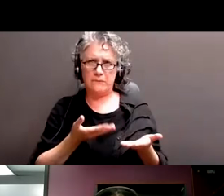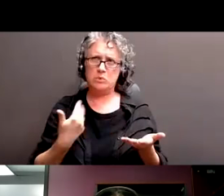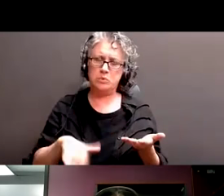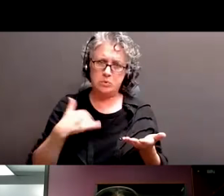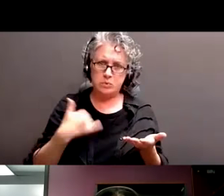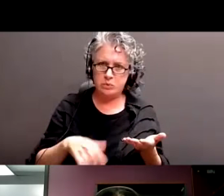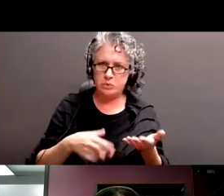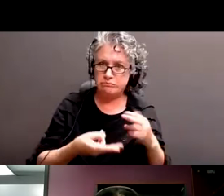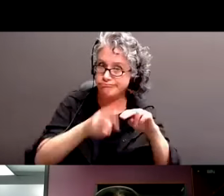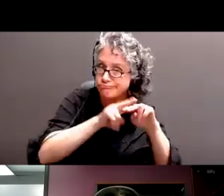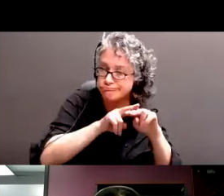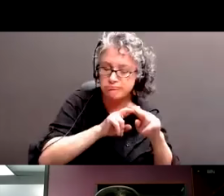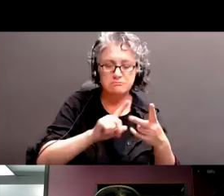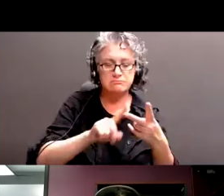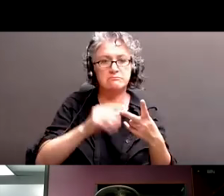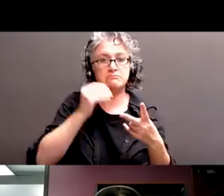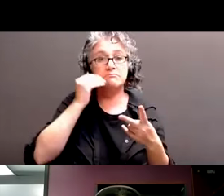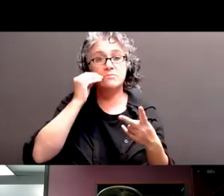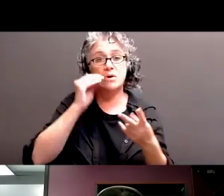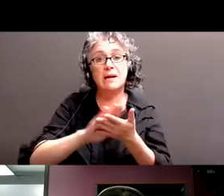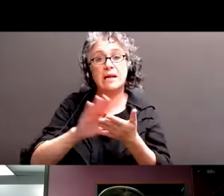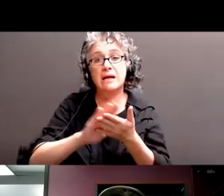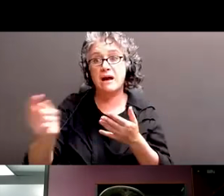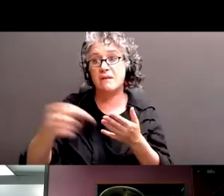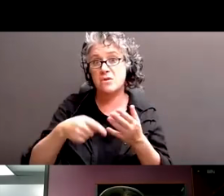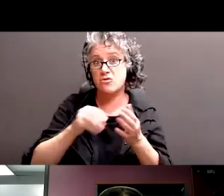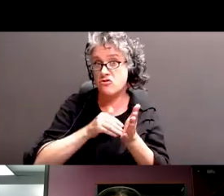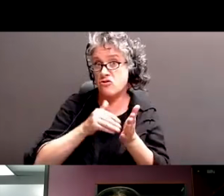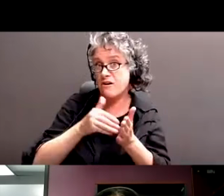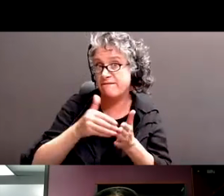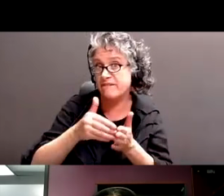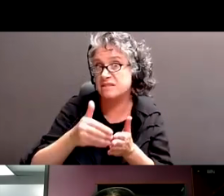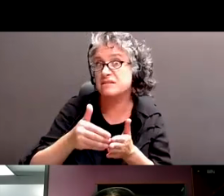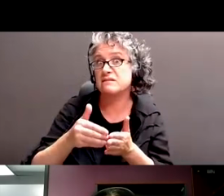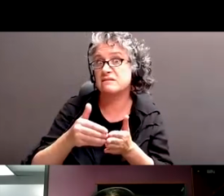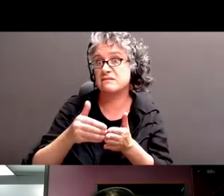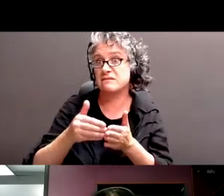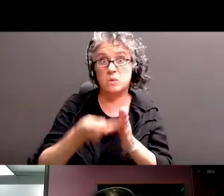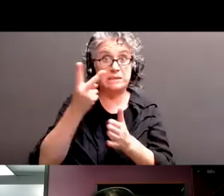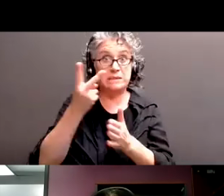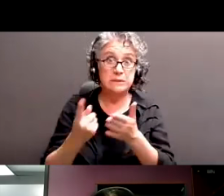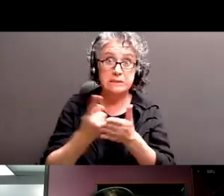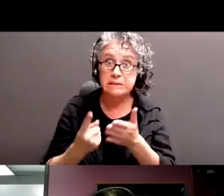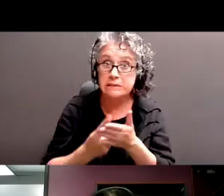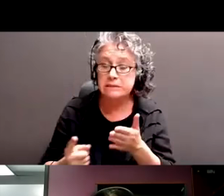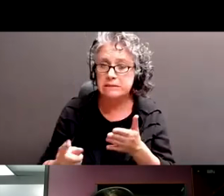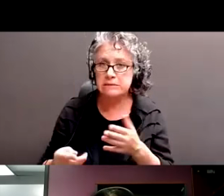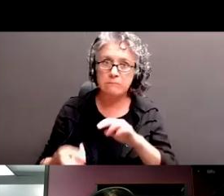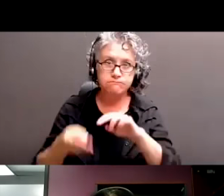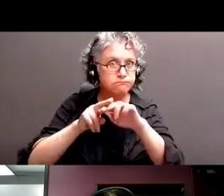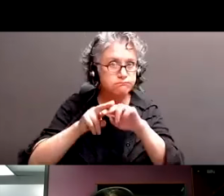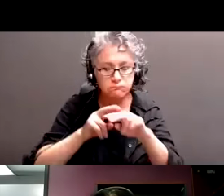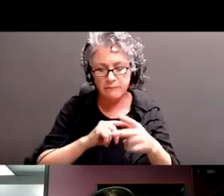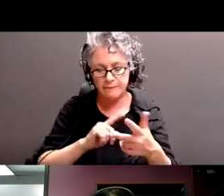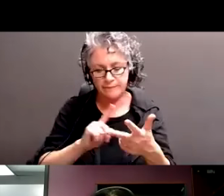pay for your home cleaner to come into your home more often, you're dealing with increases in, you know,